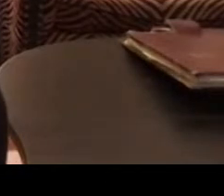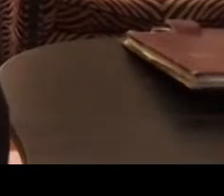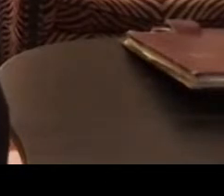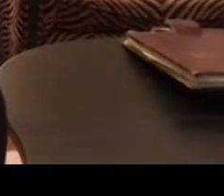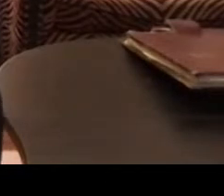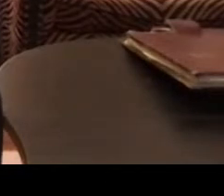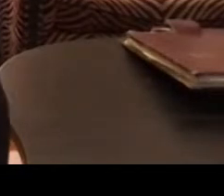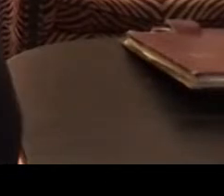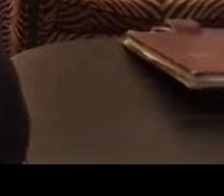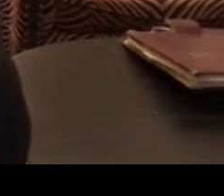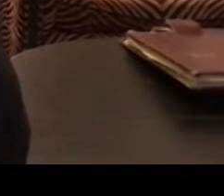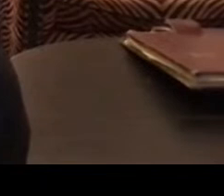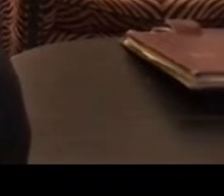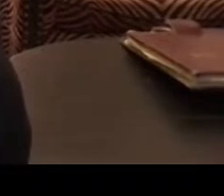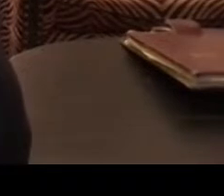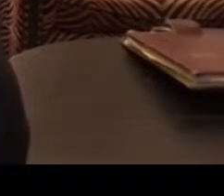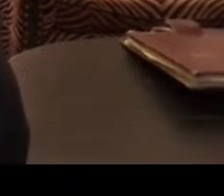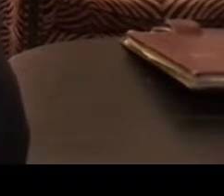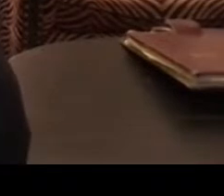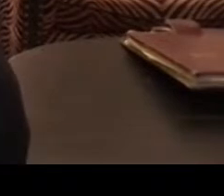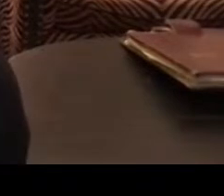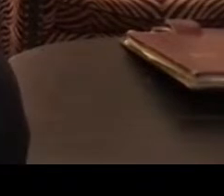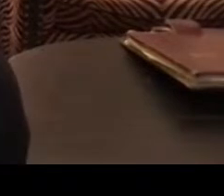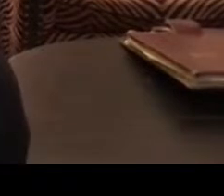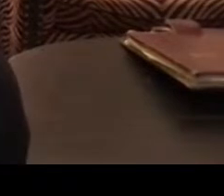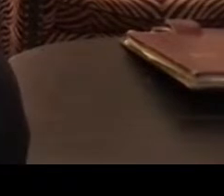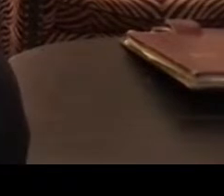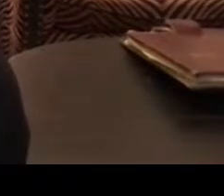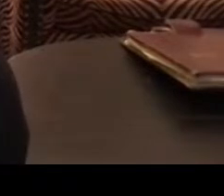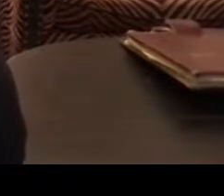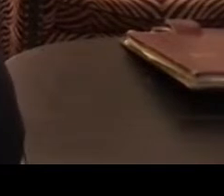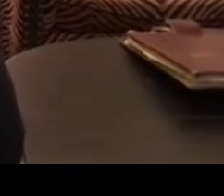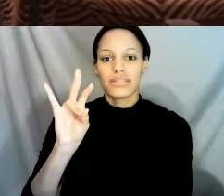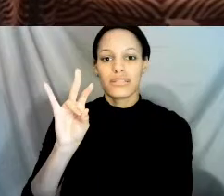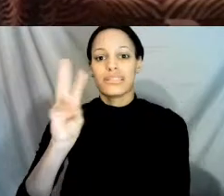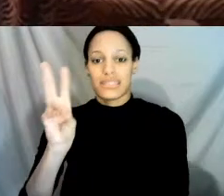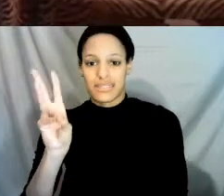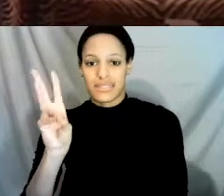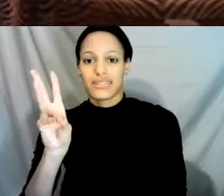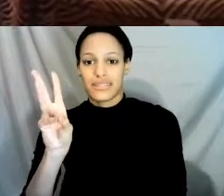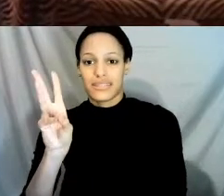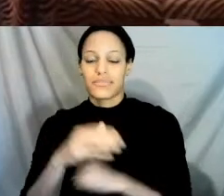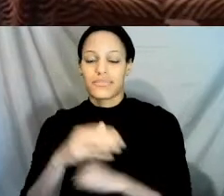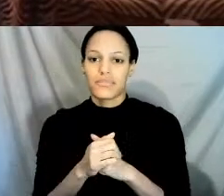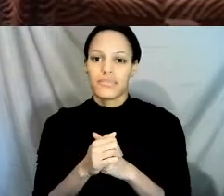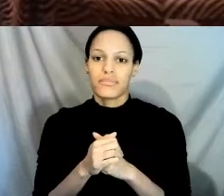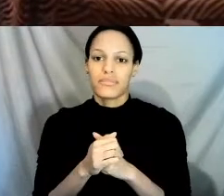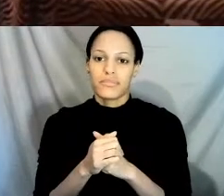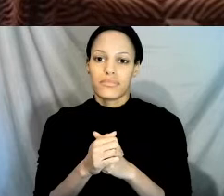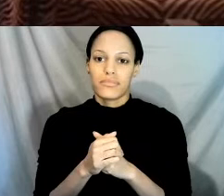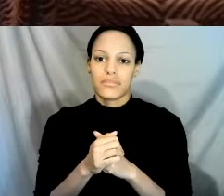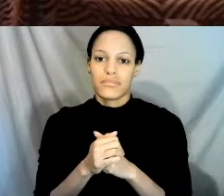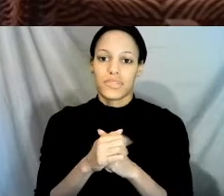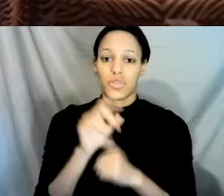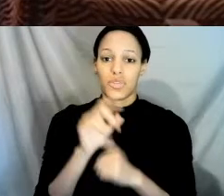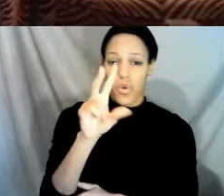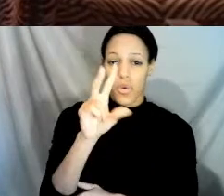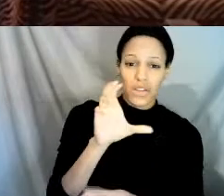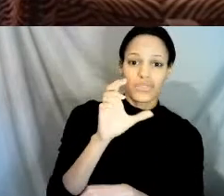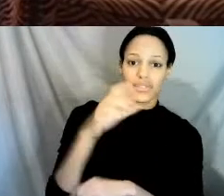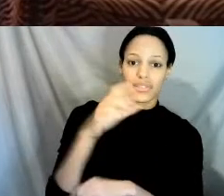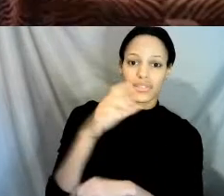was born in 1976, the year of the bicentennial, which was the 200th anniversary of the Declaration